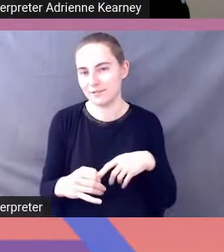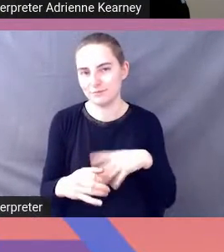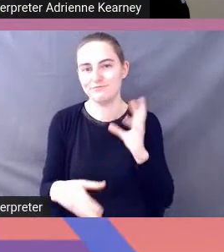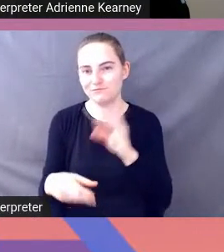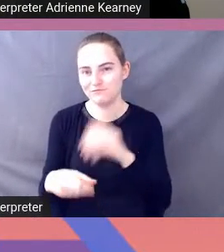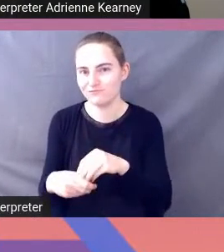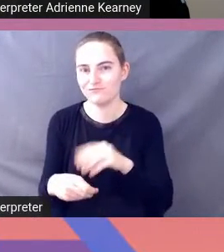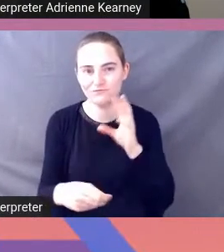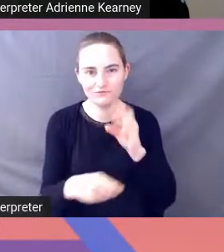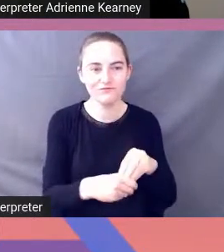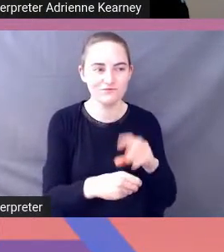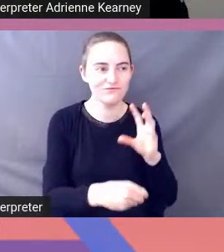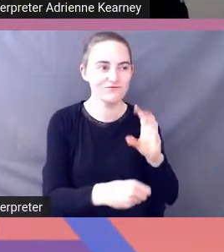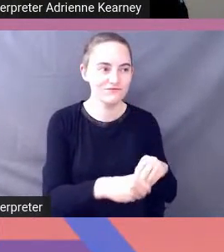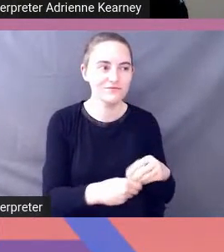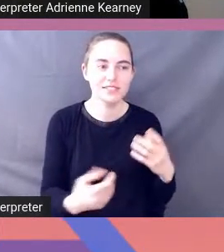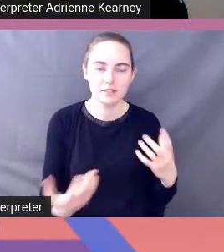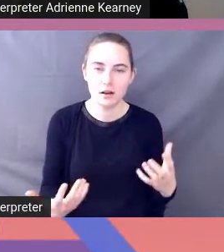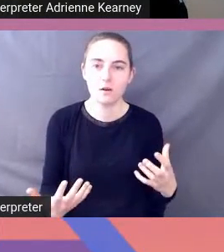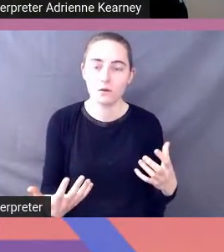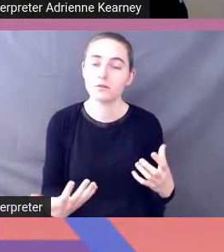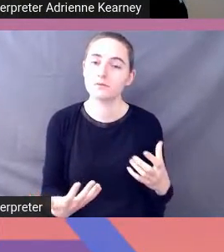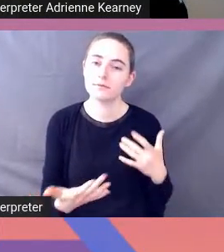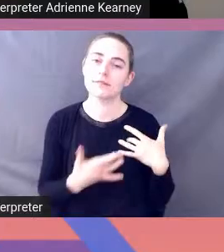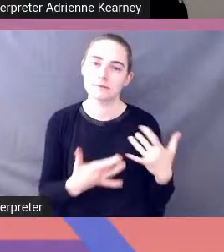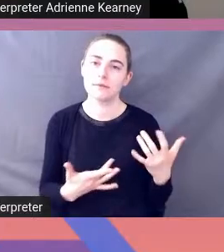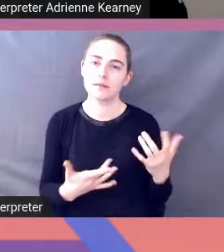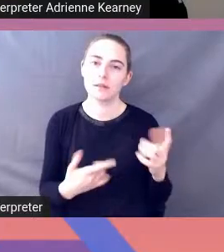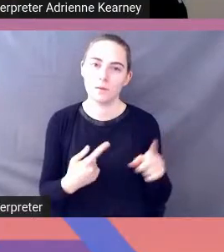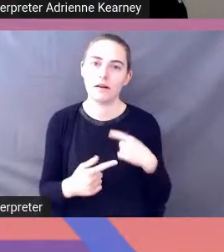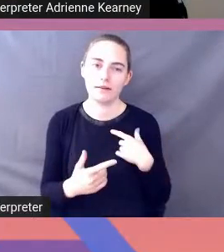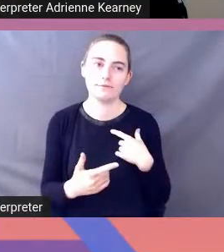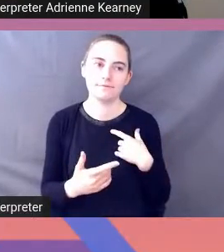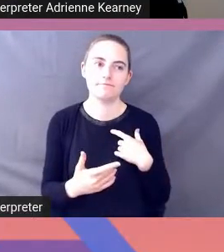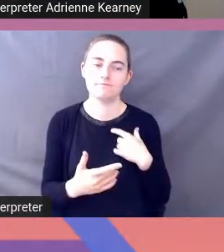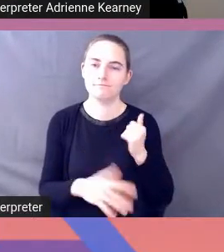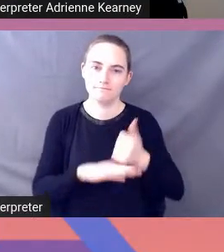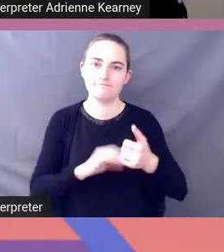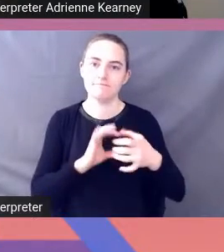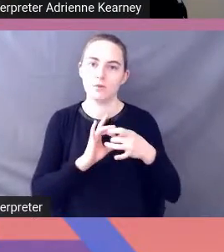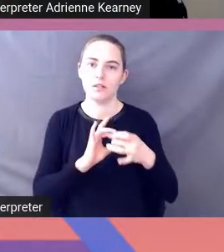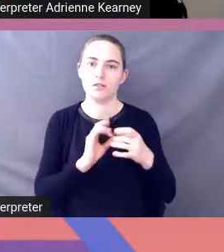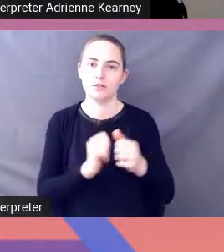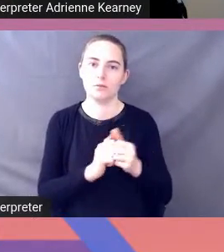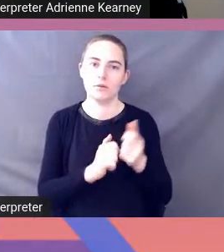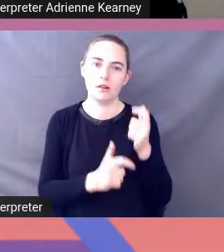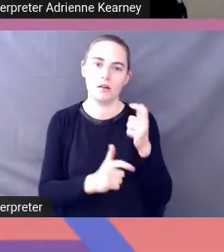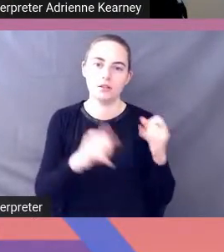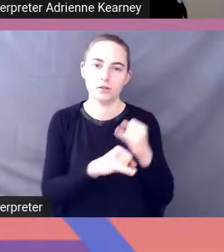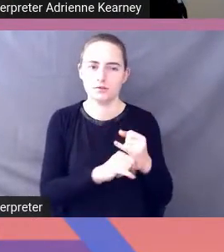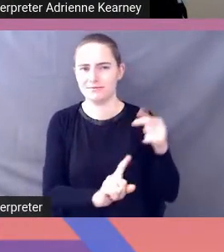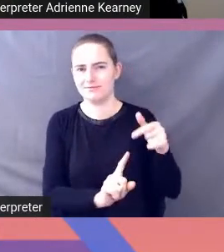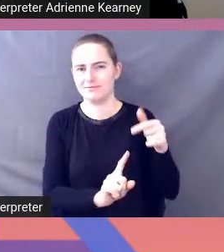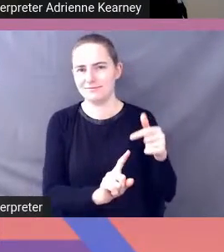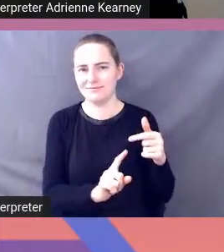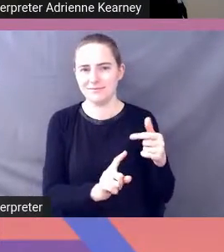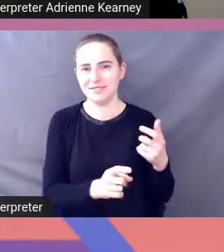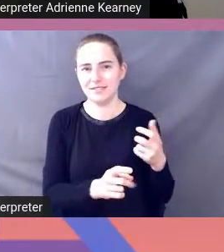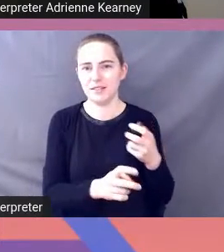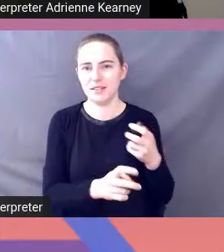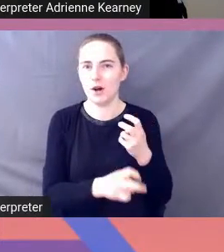enter into a situation with a large institution, and I mean defining a large institution is hard, but